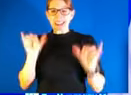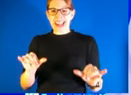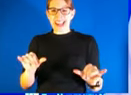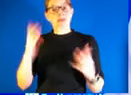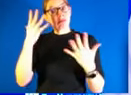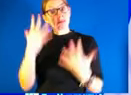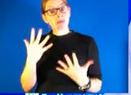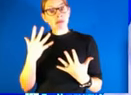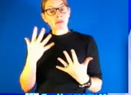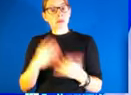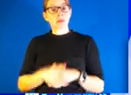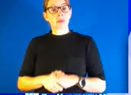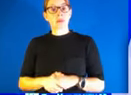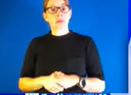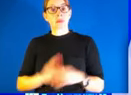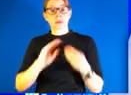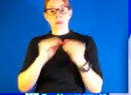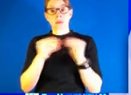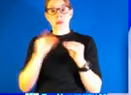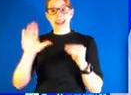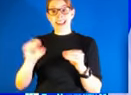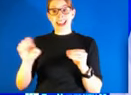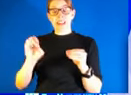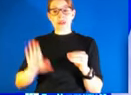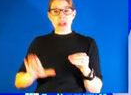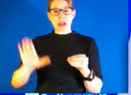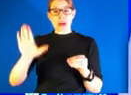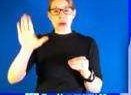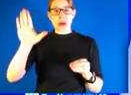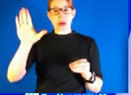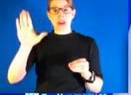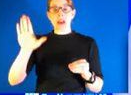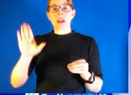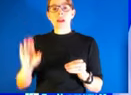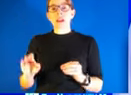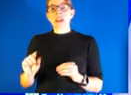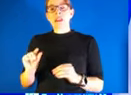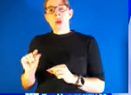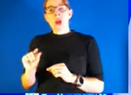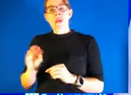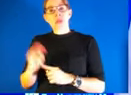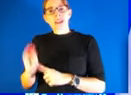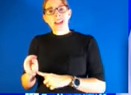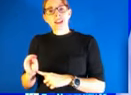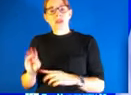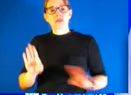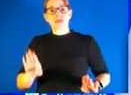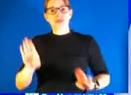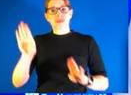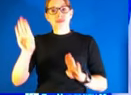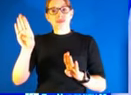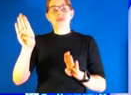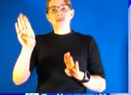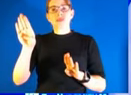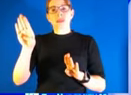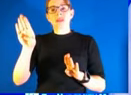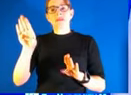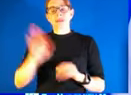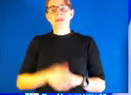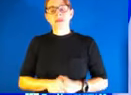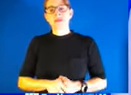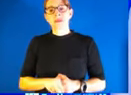Unfortunately, the numbers of cases are so high that even those smaller percentages make for whole numbers that are greater.